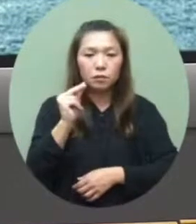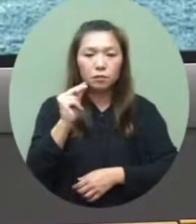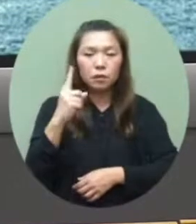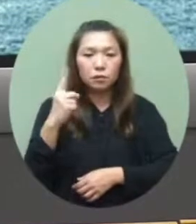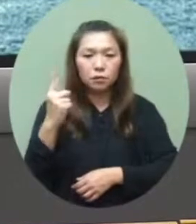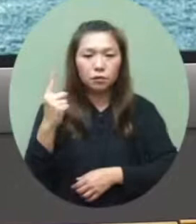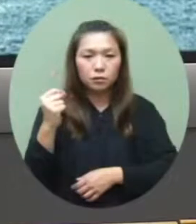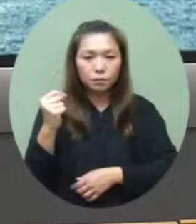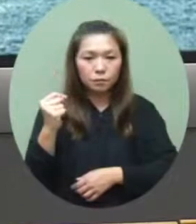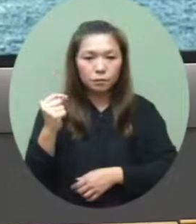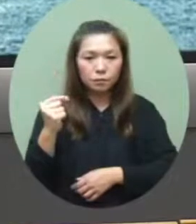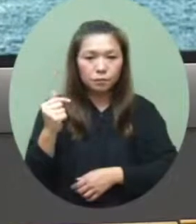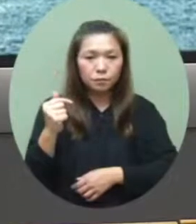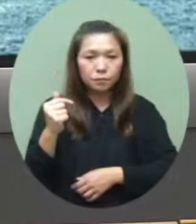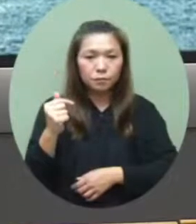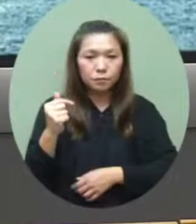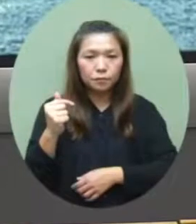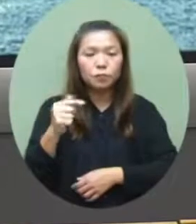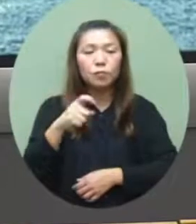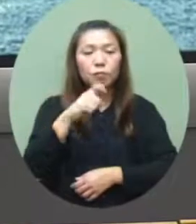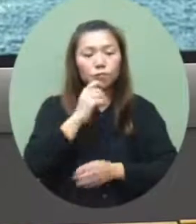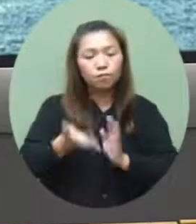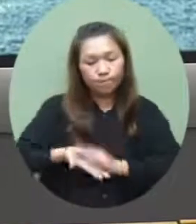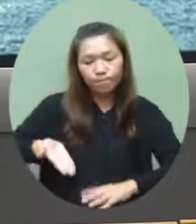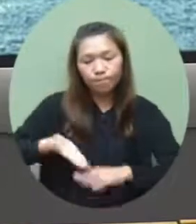26,252 have been infected so far, and